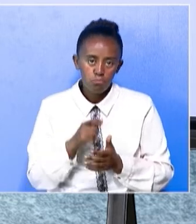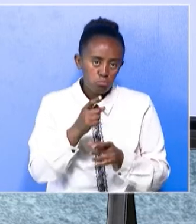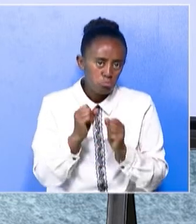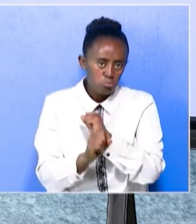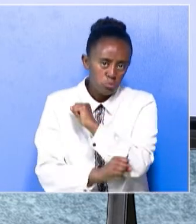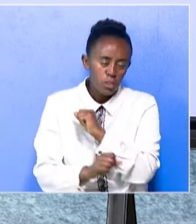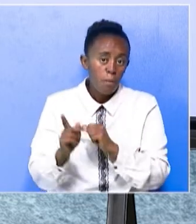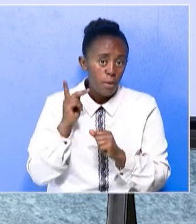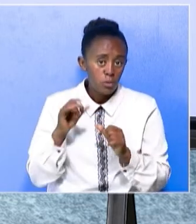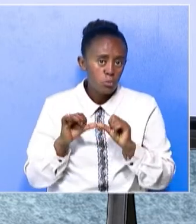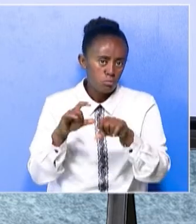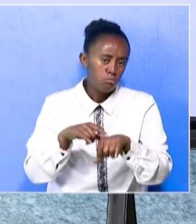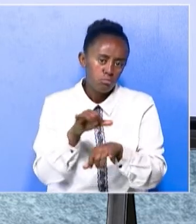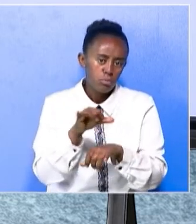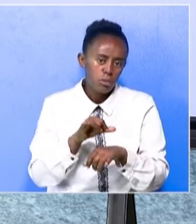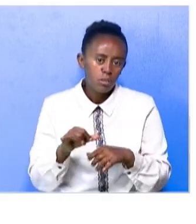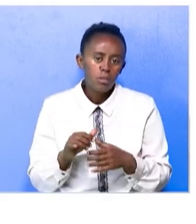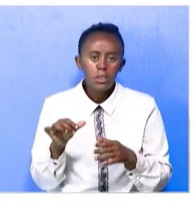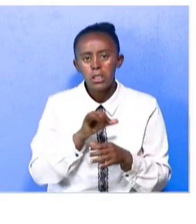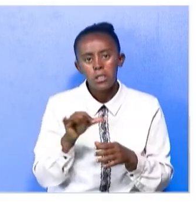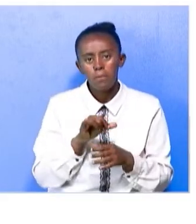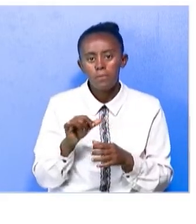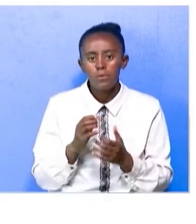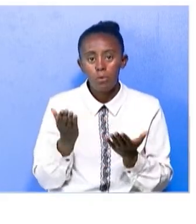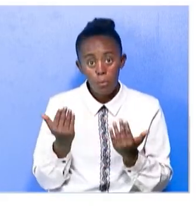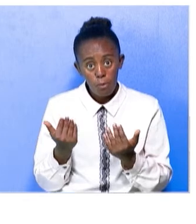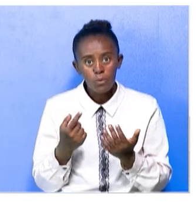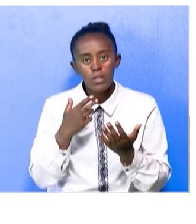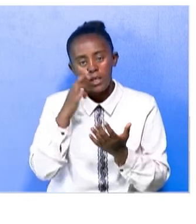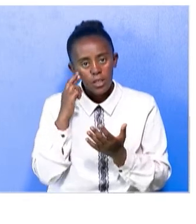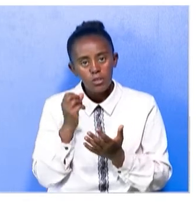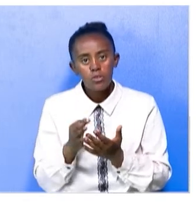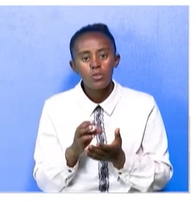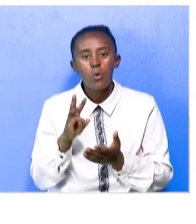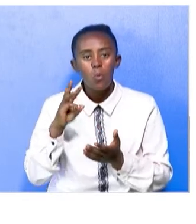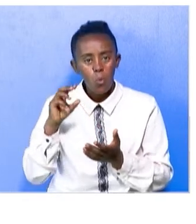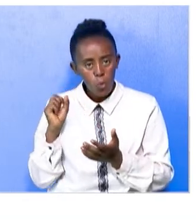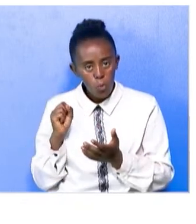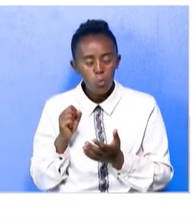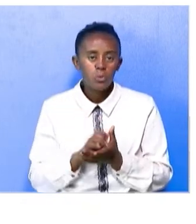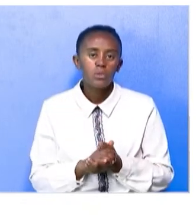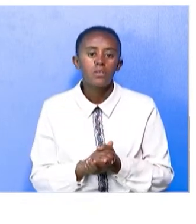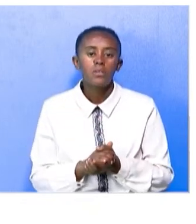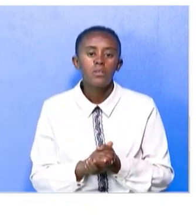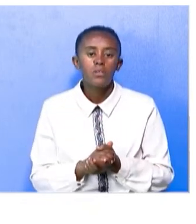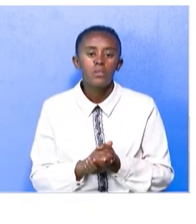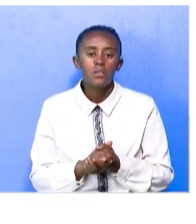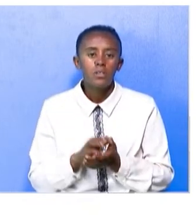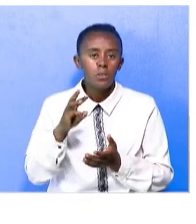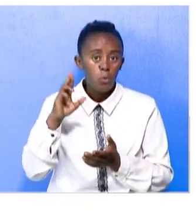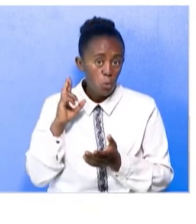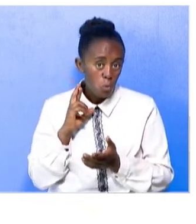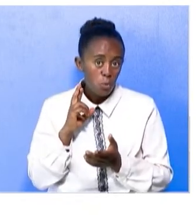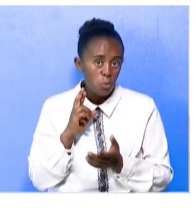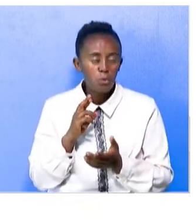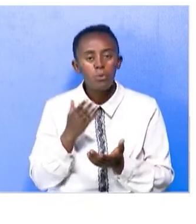form past continuous tense. The form is like this. The same is true, okay? Come on. In the case of was is common, and that is where,